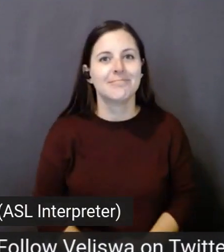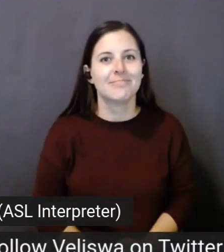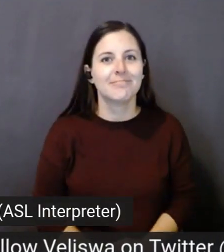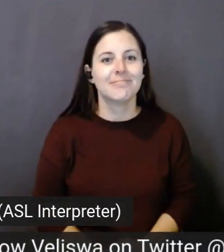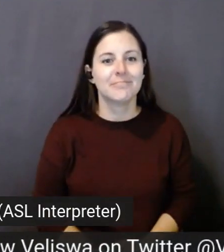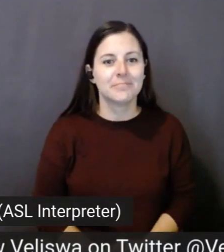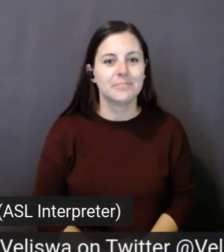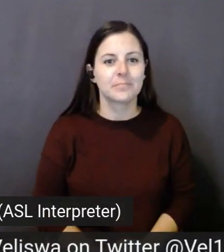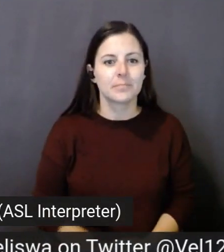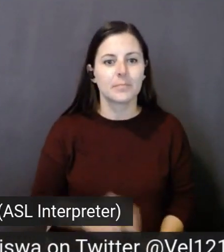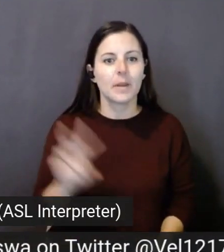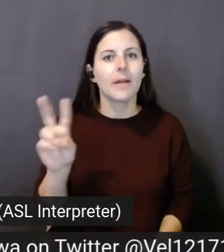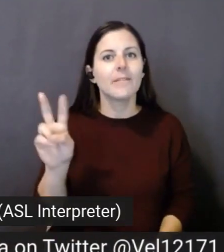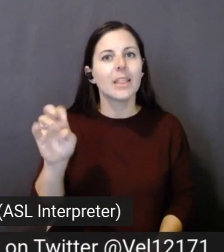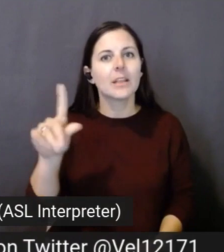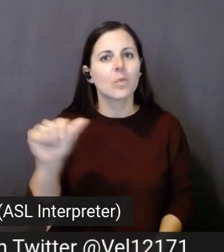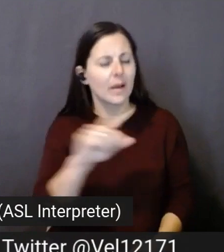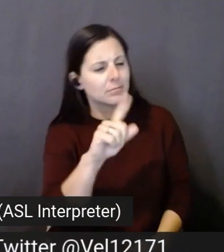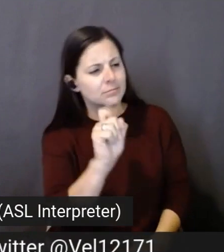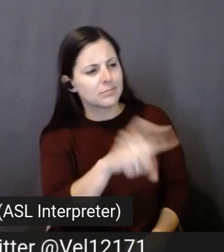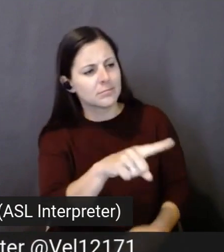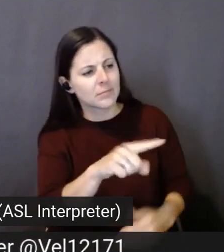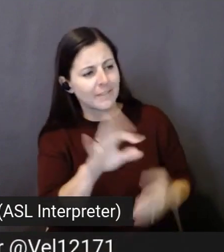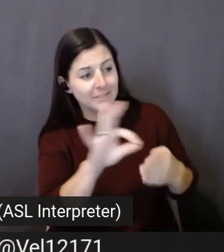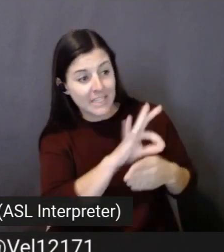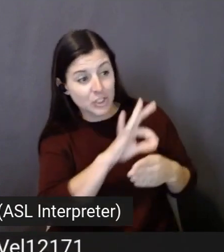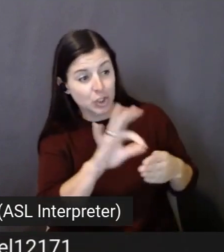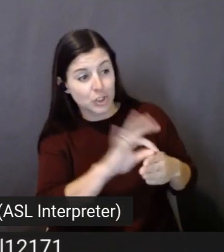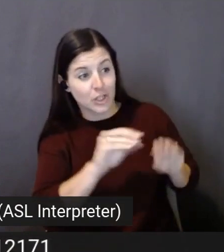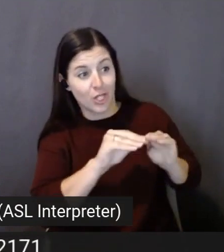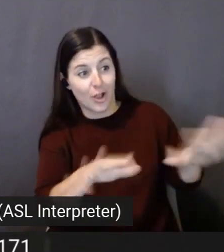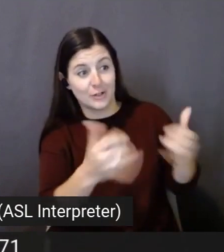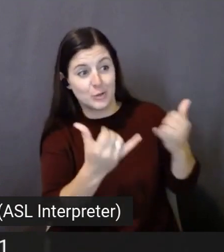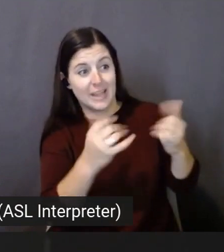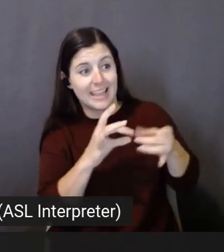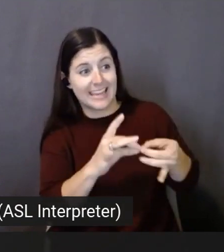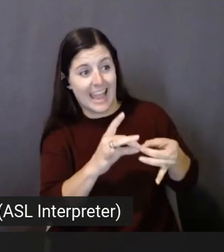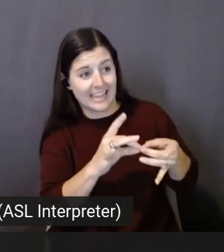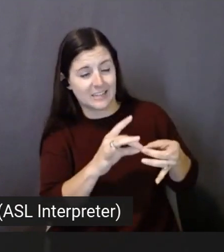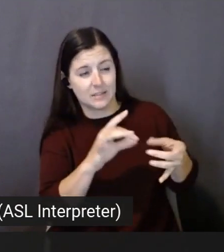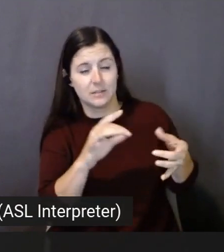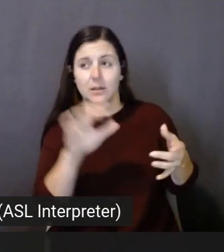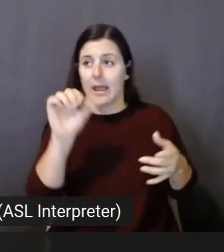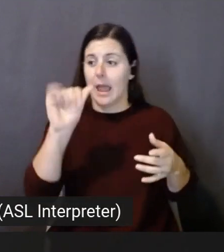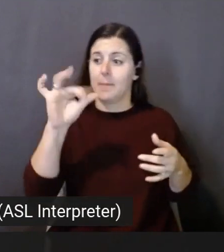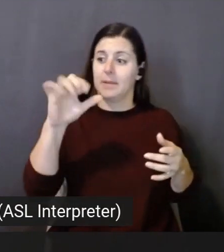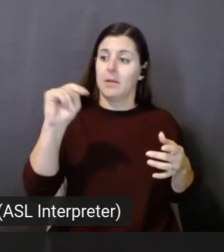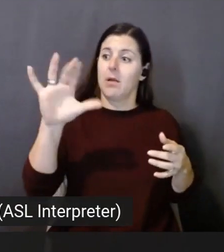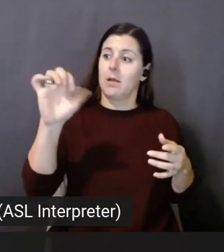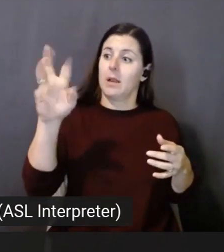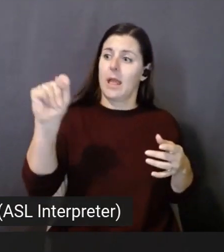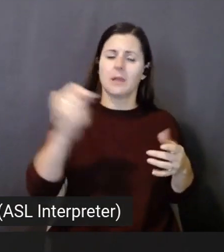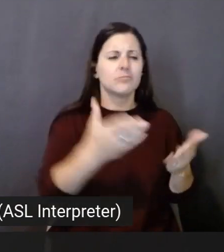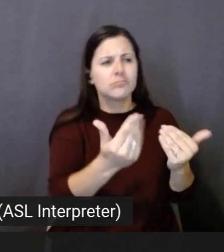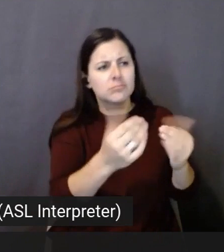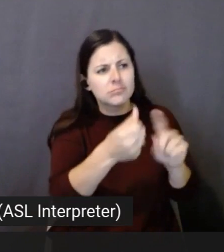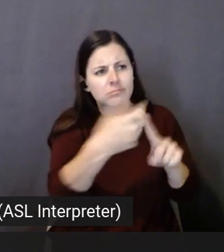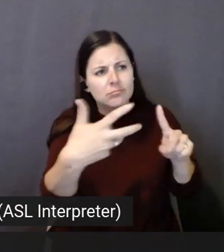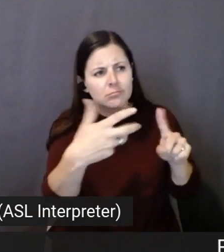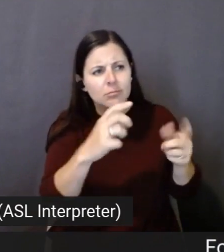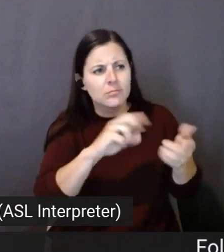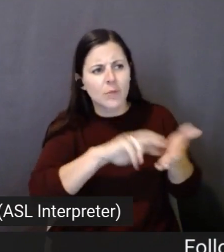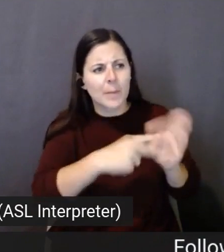So, Ryan, a couple of features launched today around Amazon Connect. Can you just take us through what those features are? Yeah,